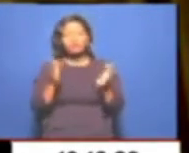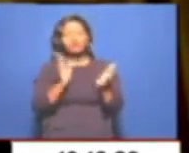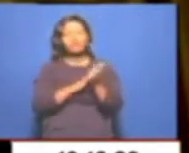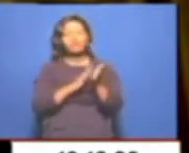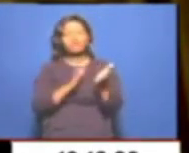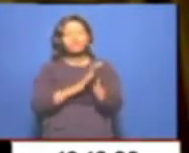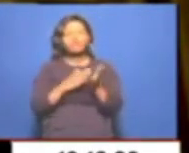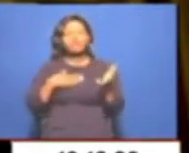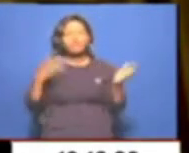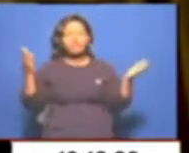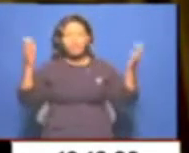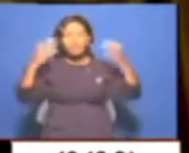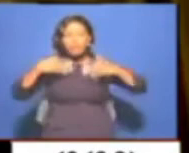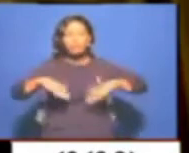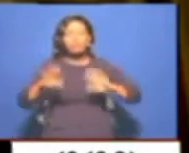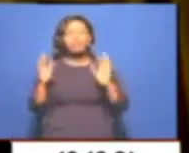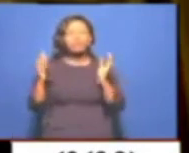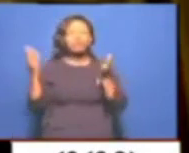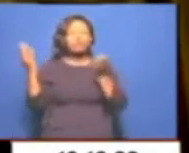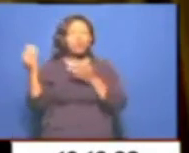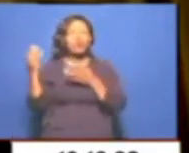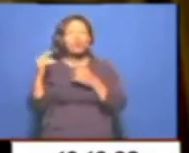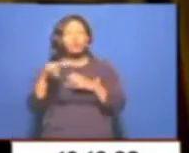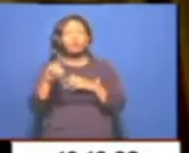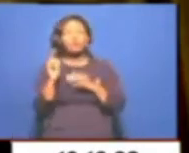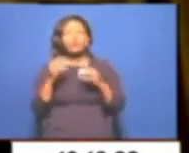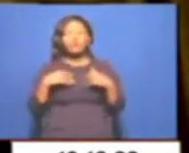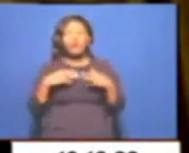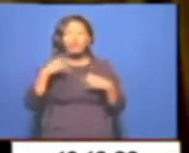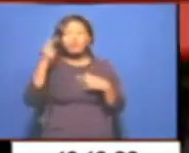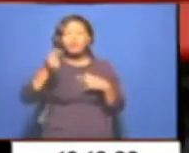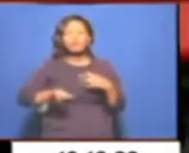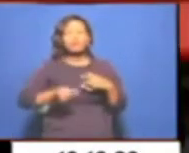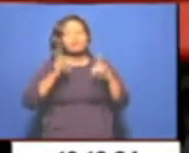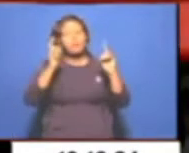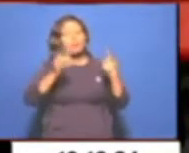I rest my case, and I hope when you retire to your judgment, you do the right thing. Thank